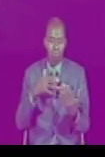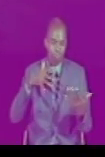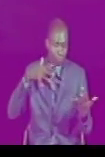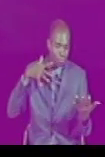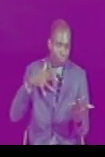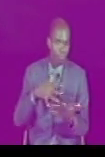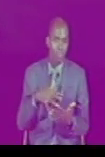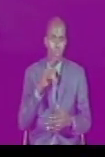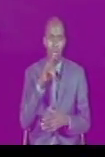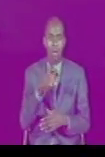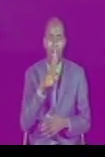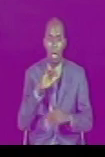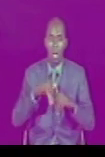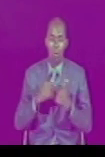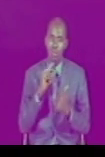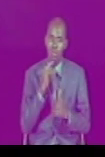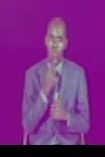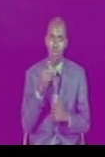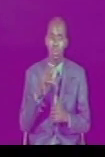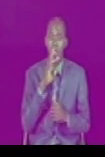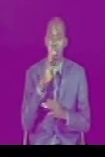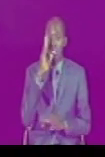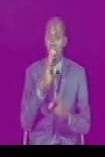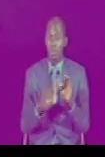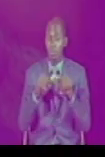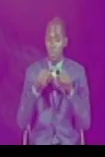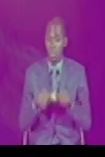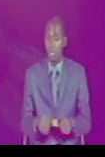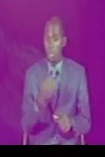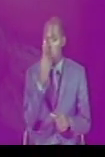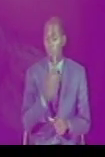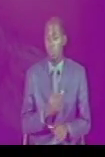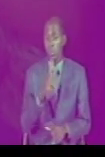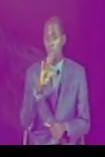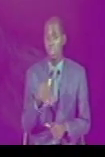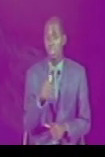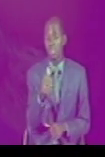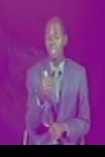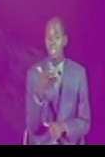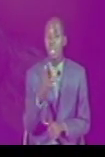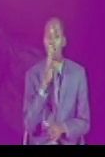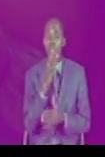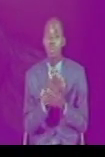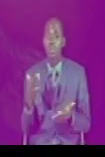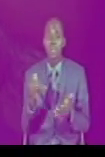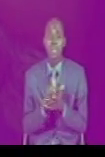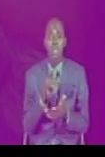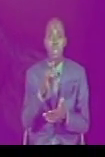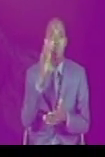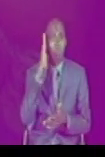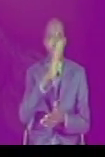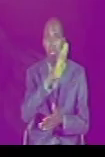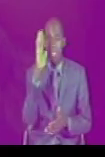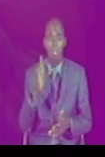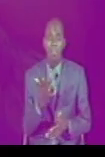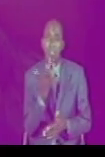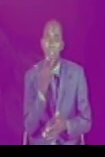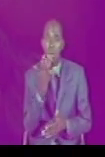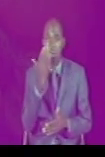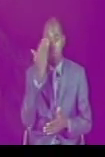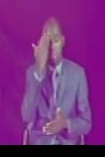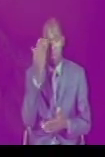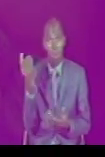serious you are. If you stay alone all by yourself, there are some things you'll never taste, you'll never know. But it's when you